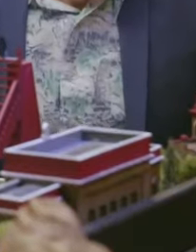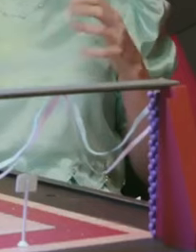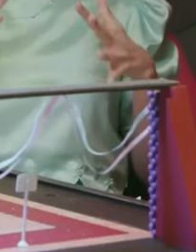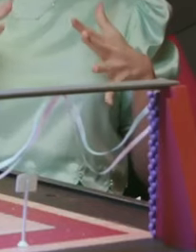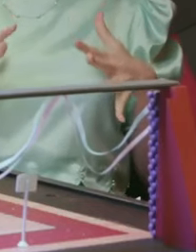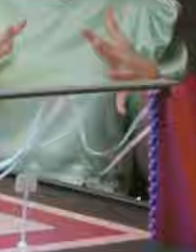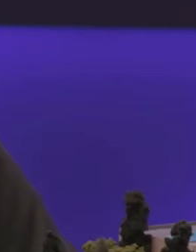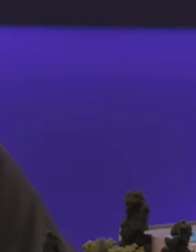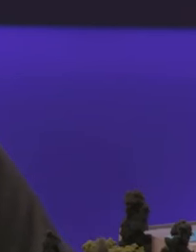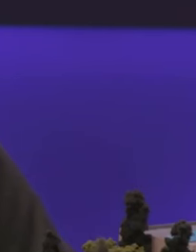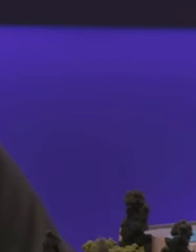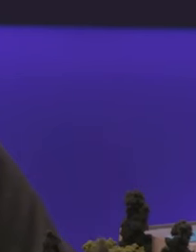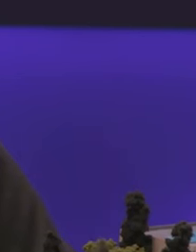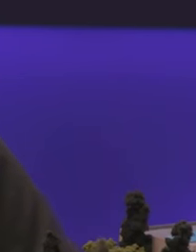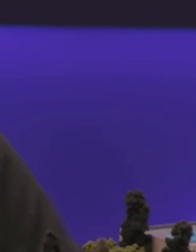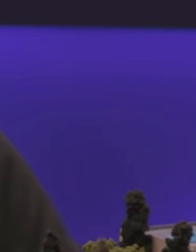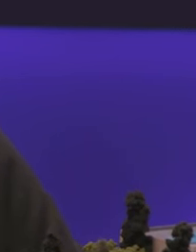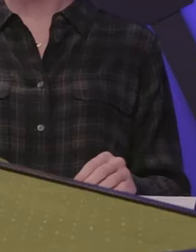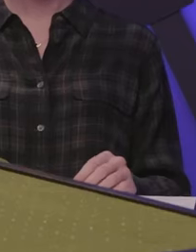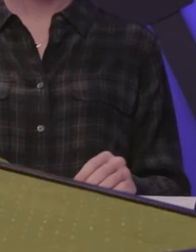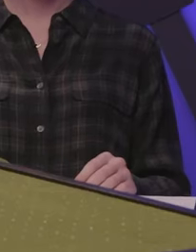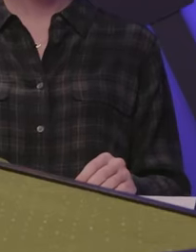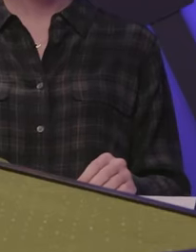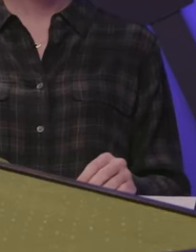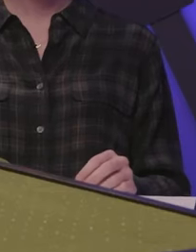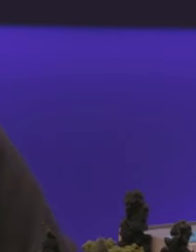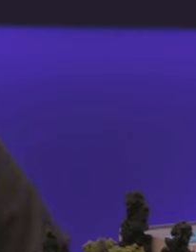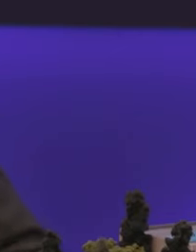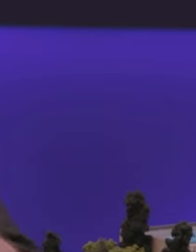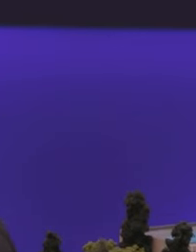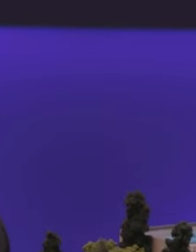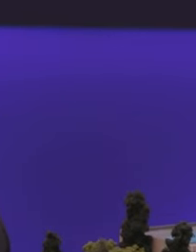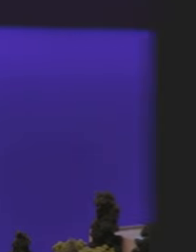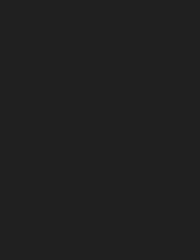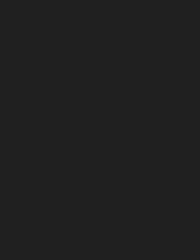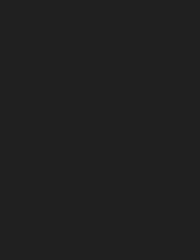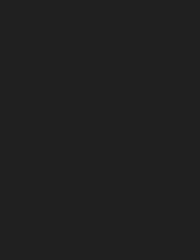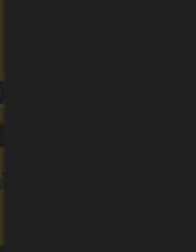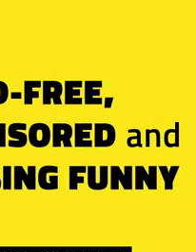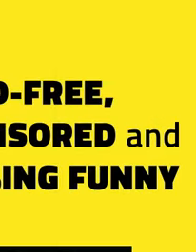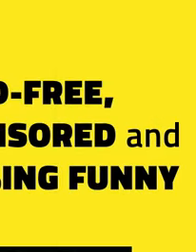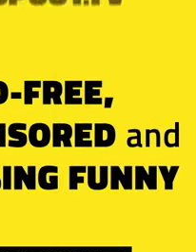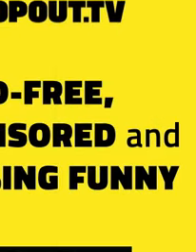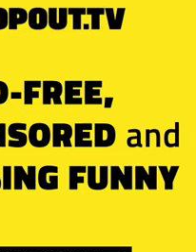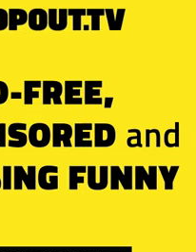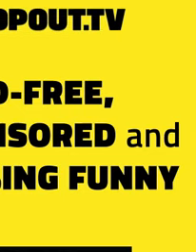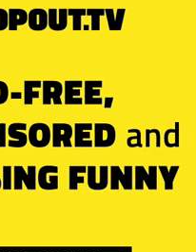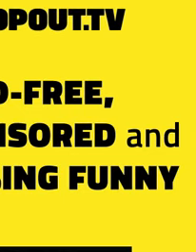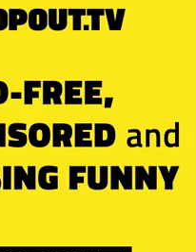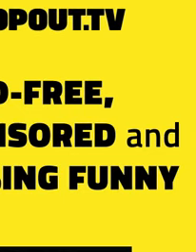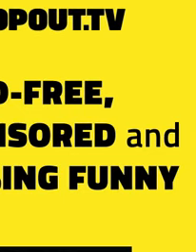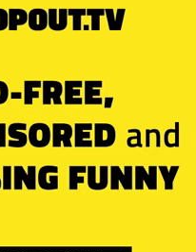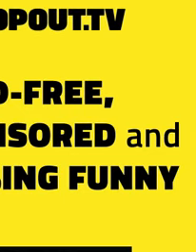Dimension 20. There are no stupid questions. Are you my freaking dad? So sign up for your